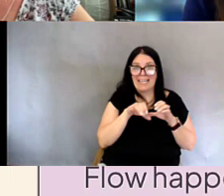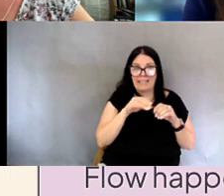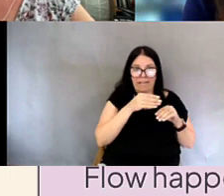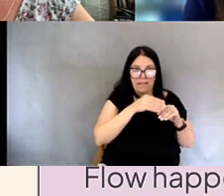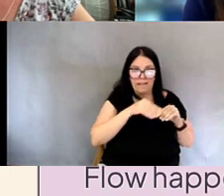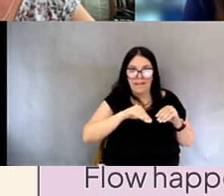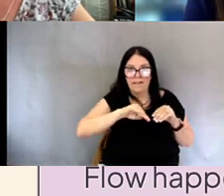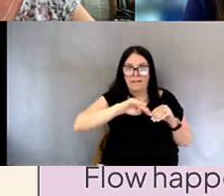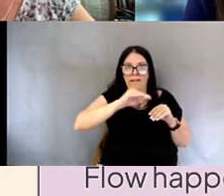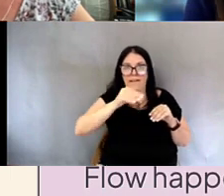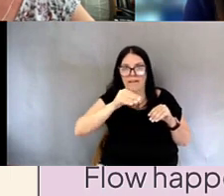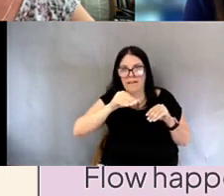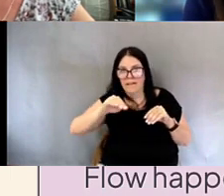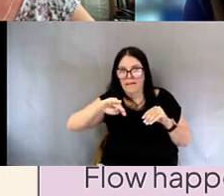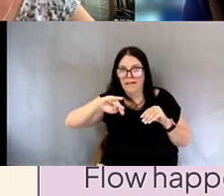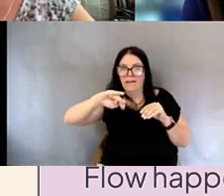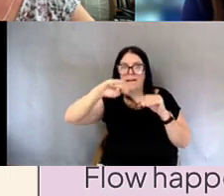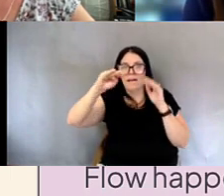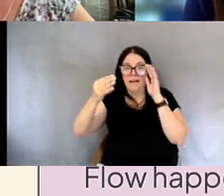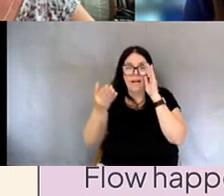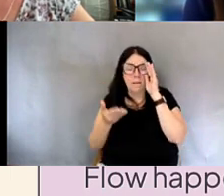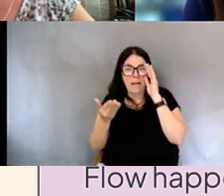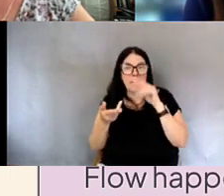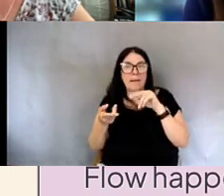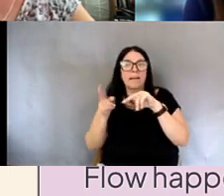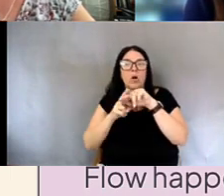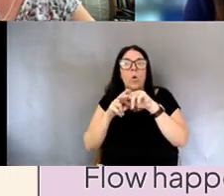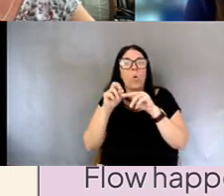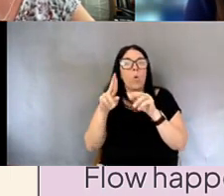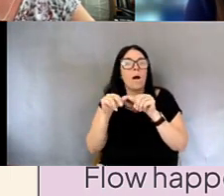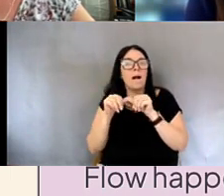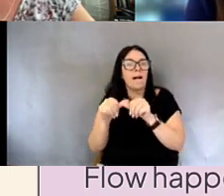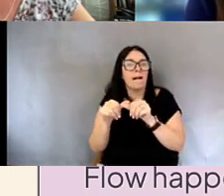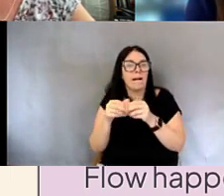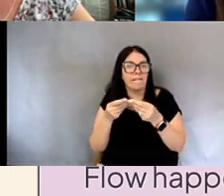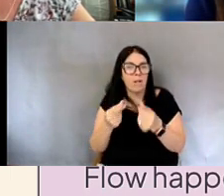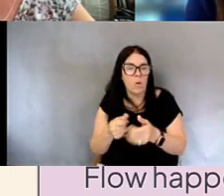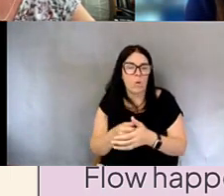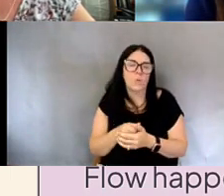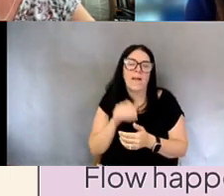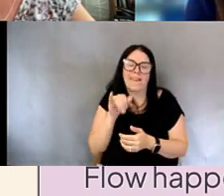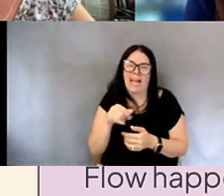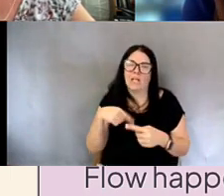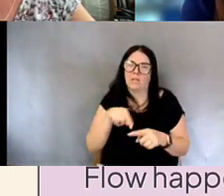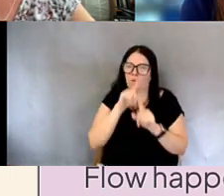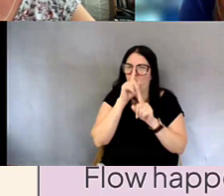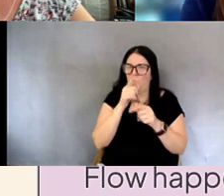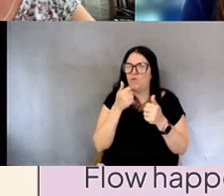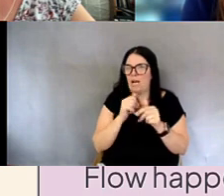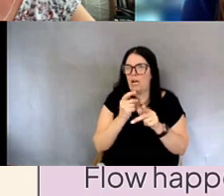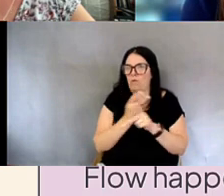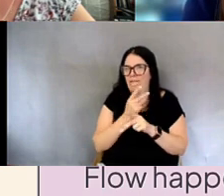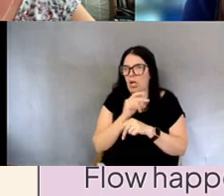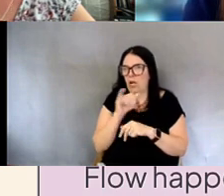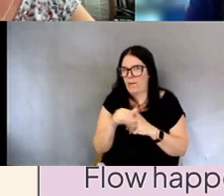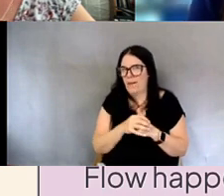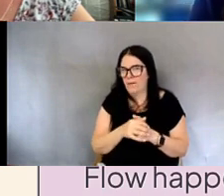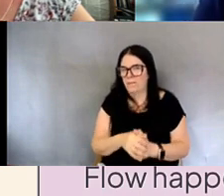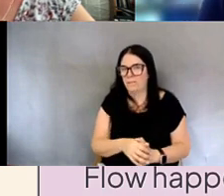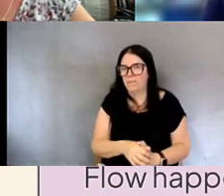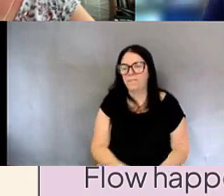we may take it down or up or stay in flow. So that's what we're trying to figure out, how to stay in that